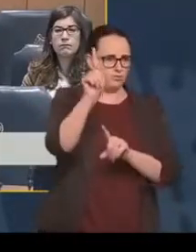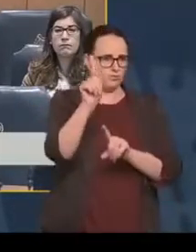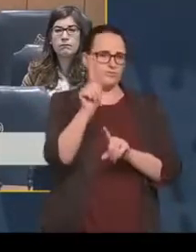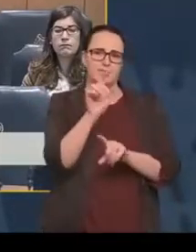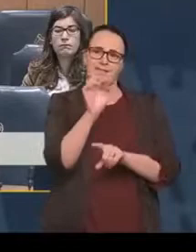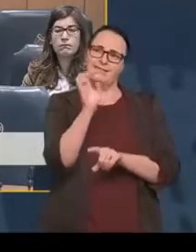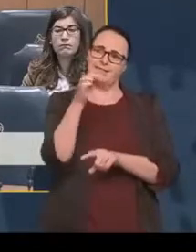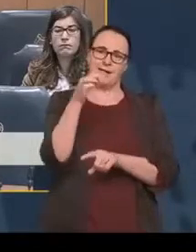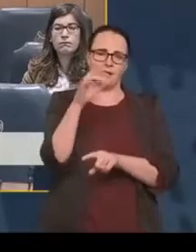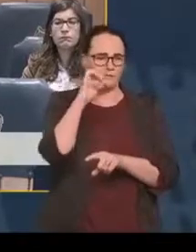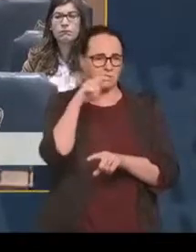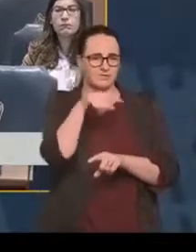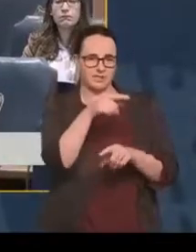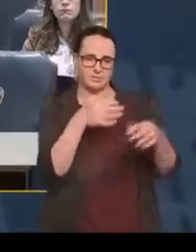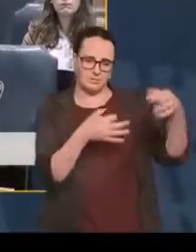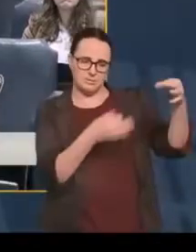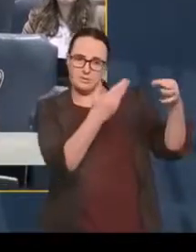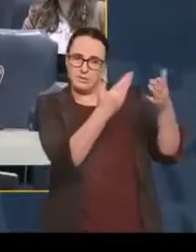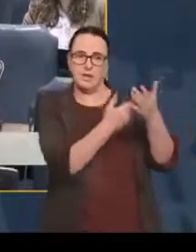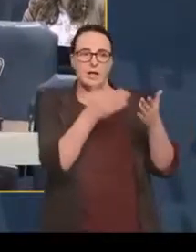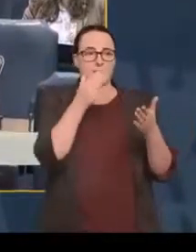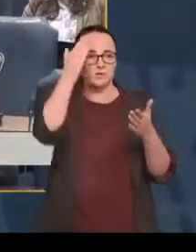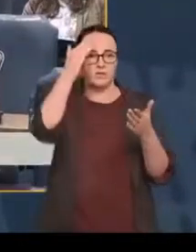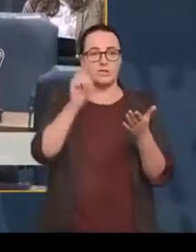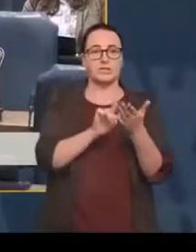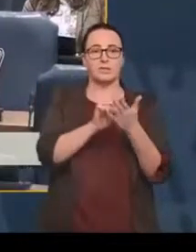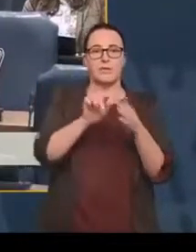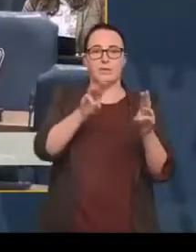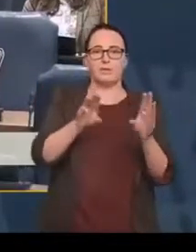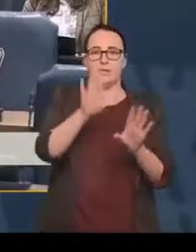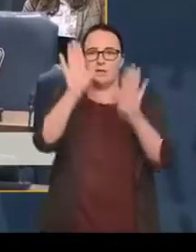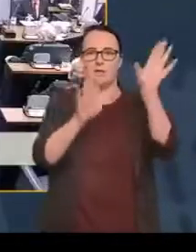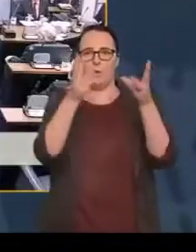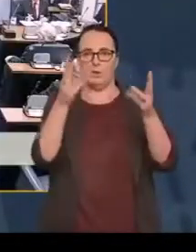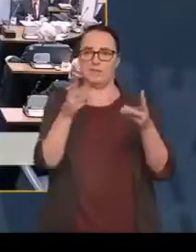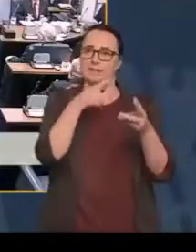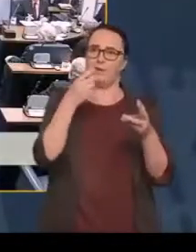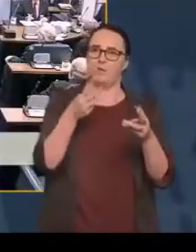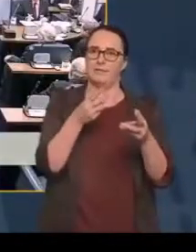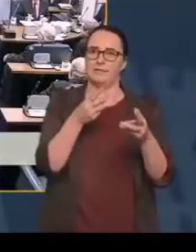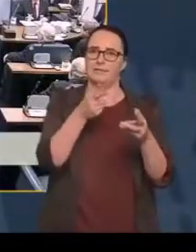result of this piece of legislation. Thank you. Just to remind us, there's 12 people indicating to speak. I'm